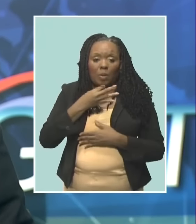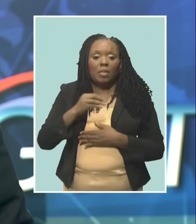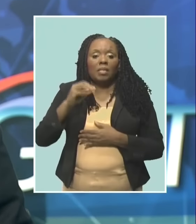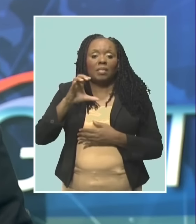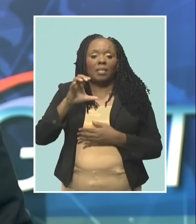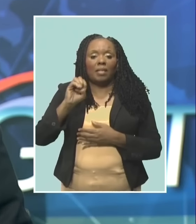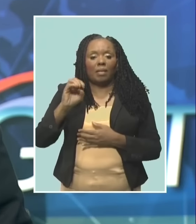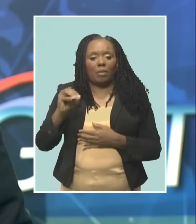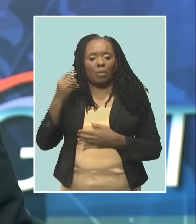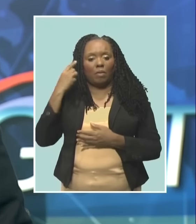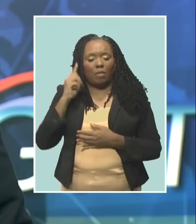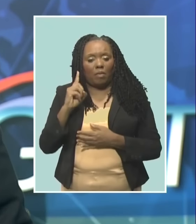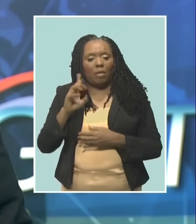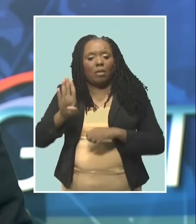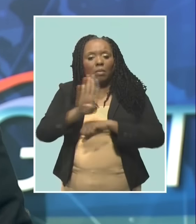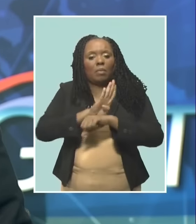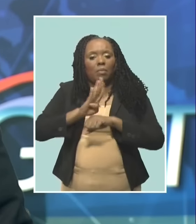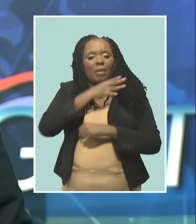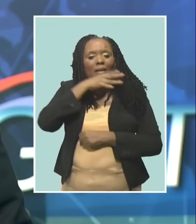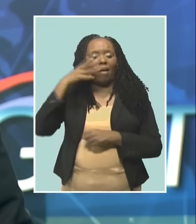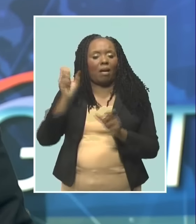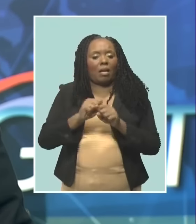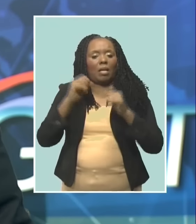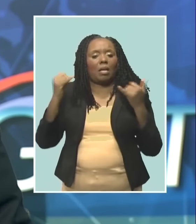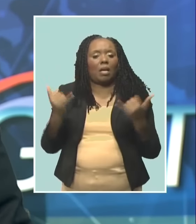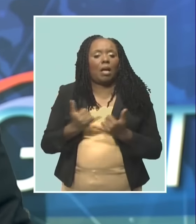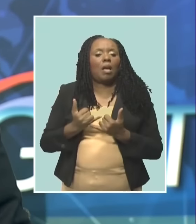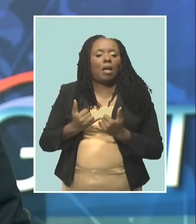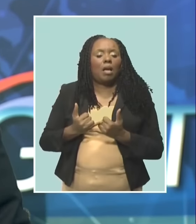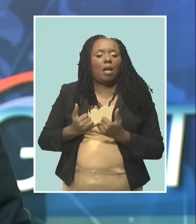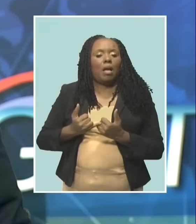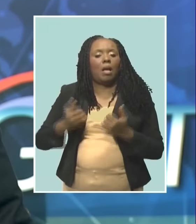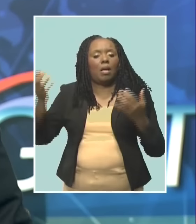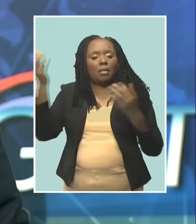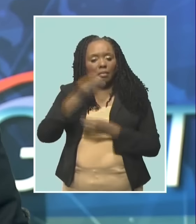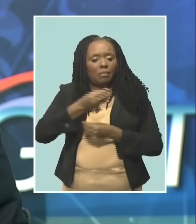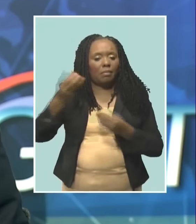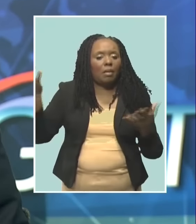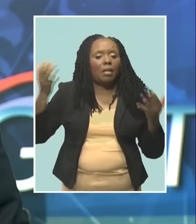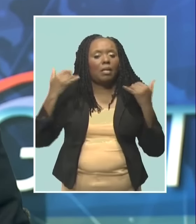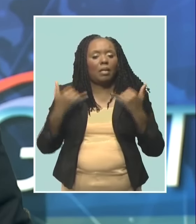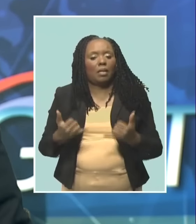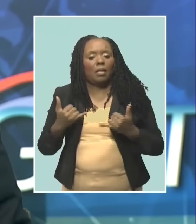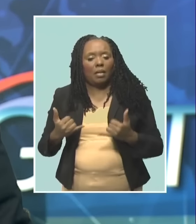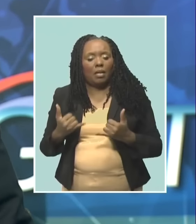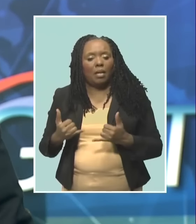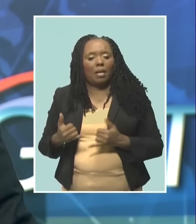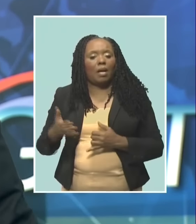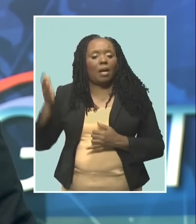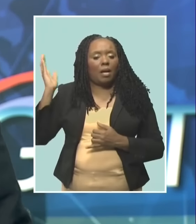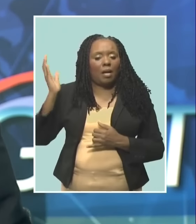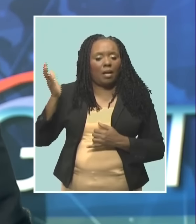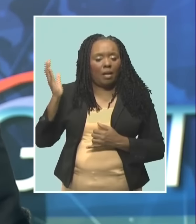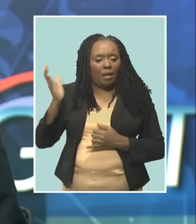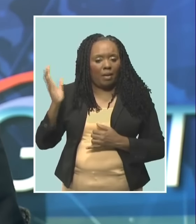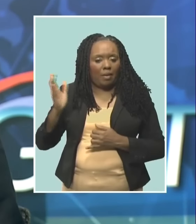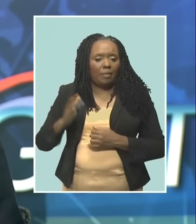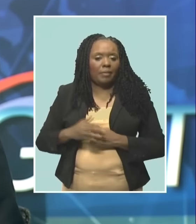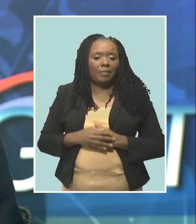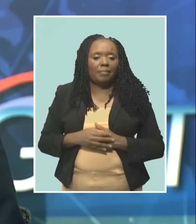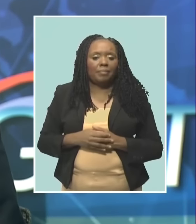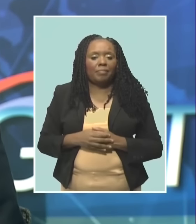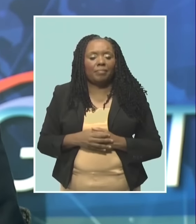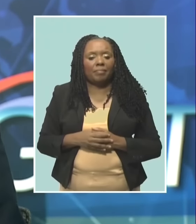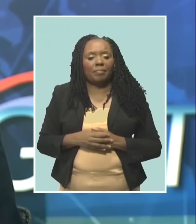Chief Executive Officer of the BAS, James Paul, delivered the good news on the sidelines of a Pinnacle Feeds seminar at the Lloyd